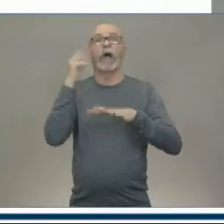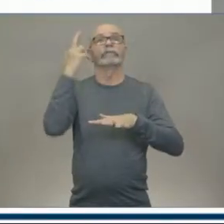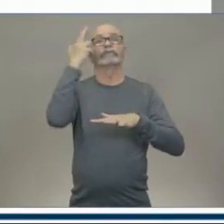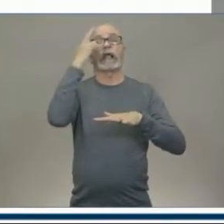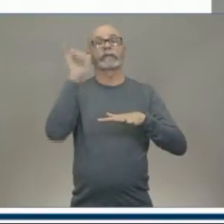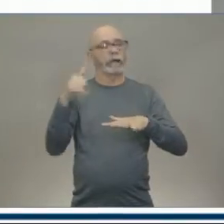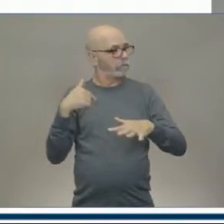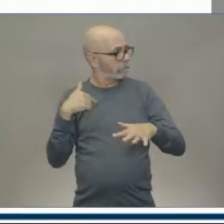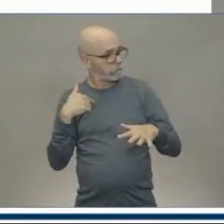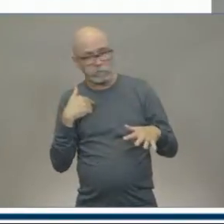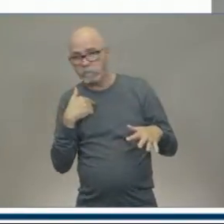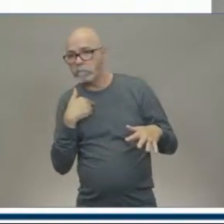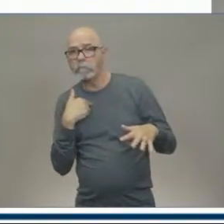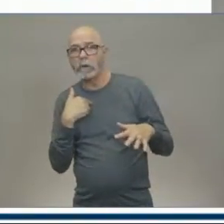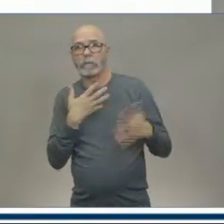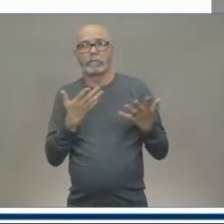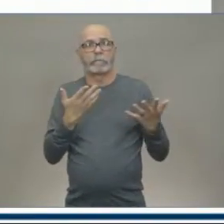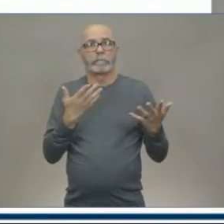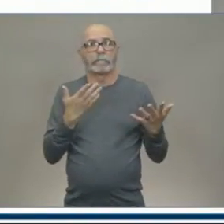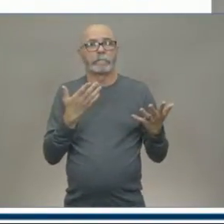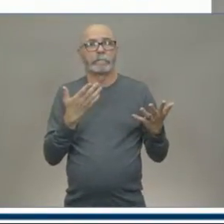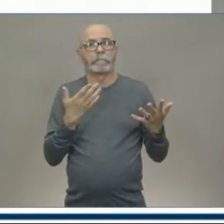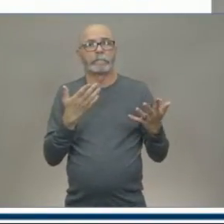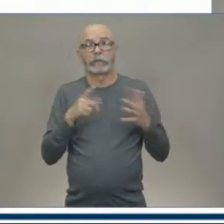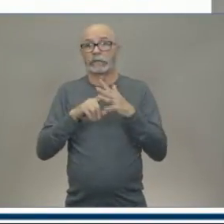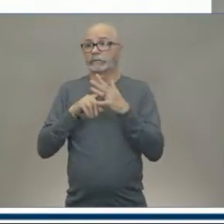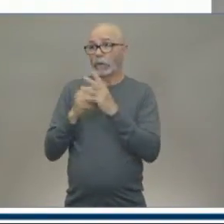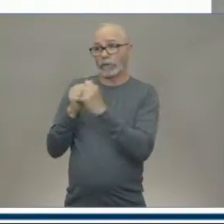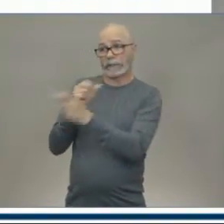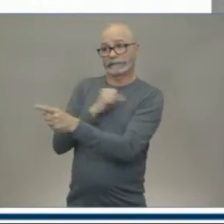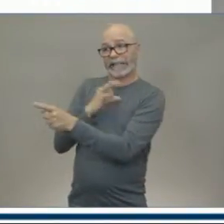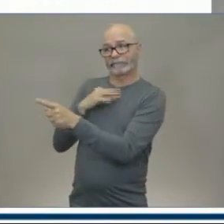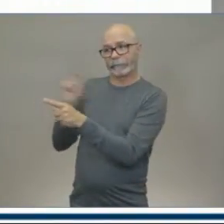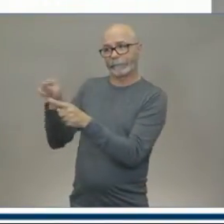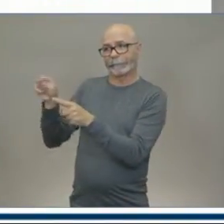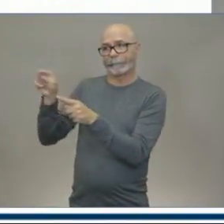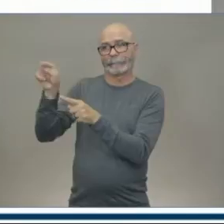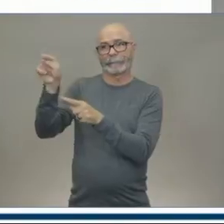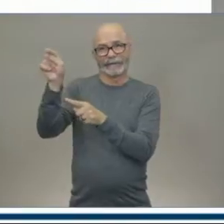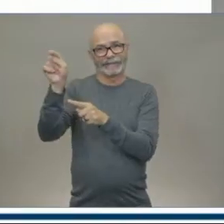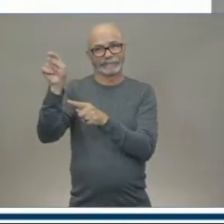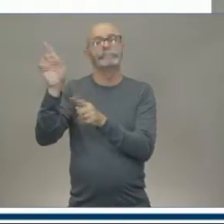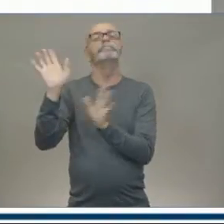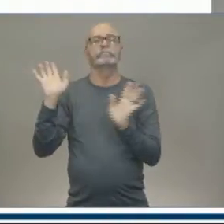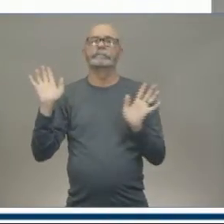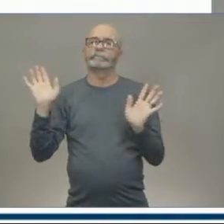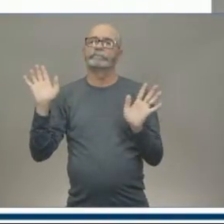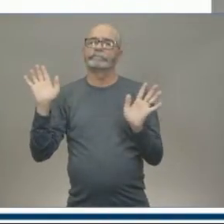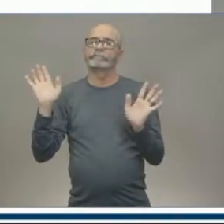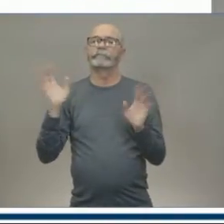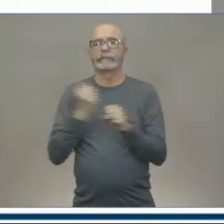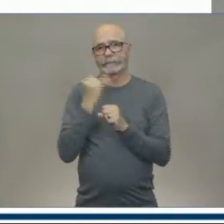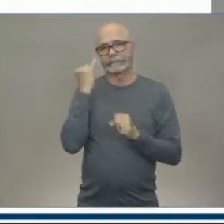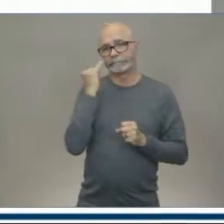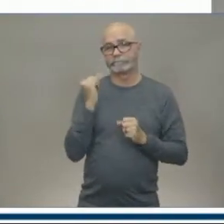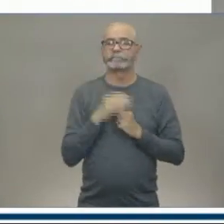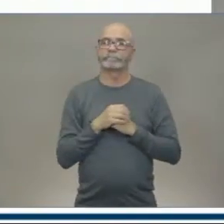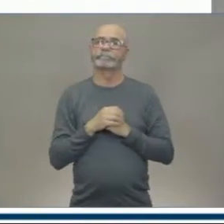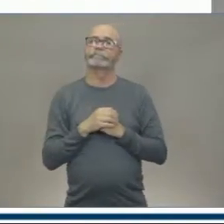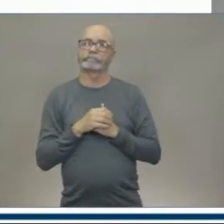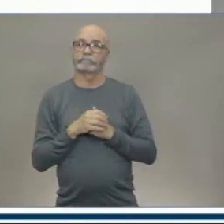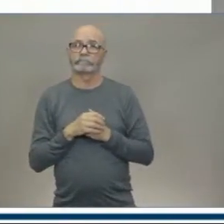starting within this staff environment, because that will be a very good sense of what is the likely sense of